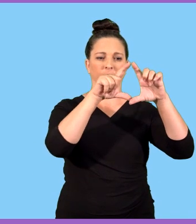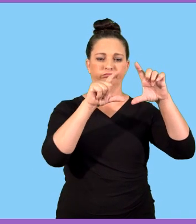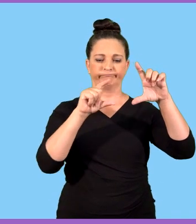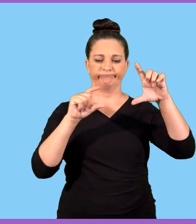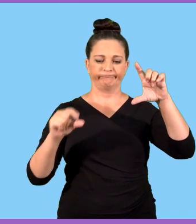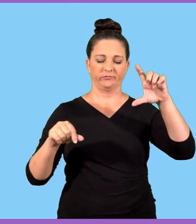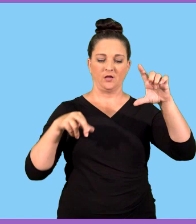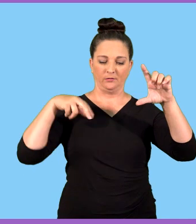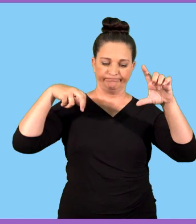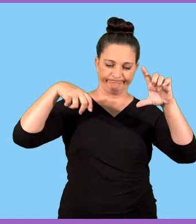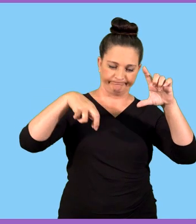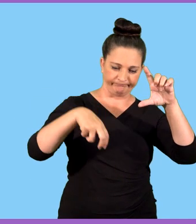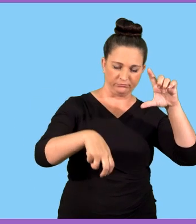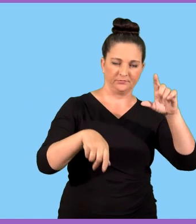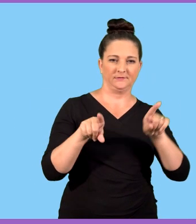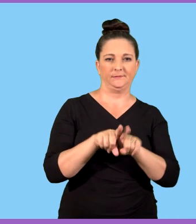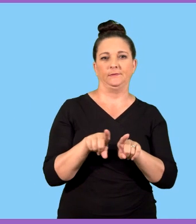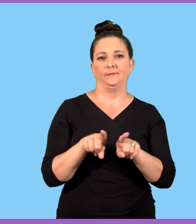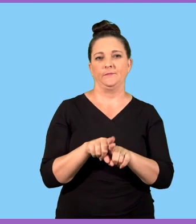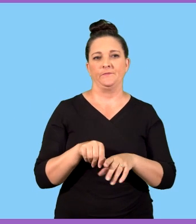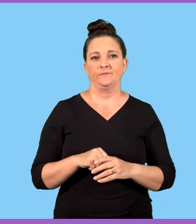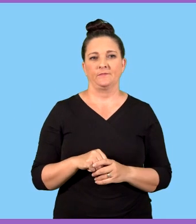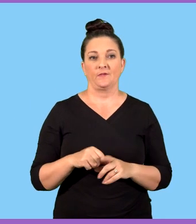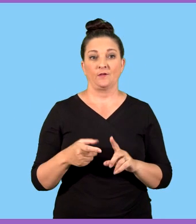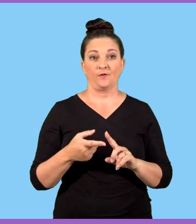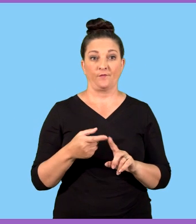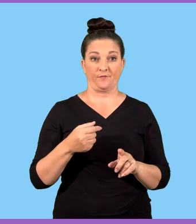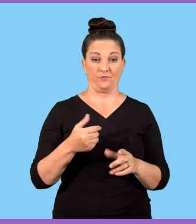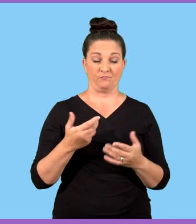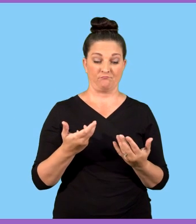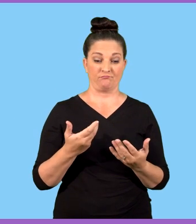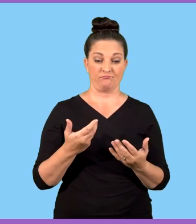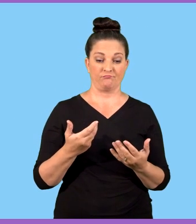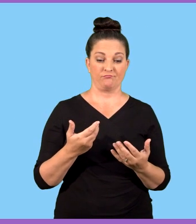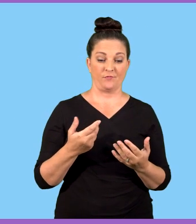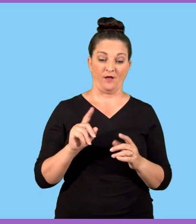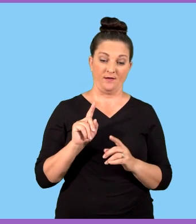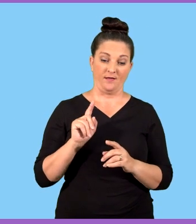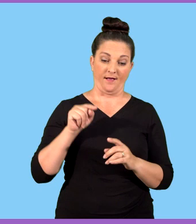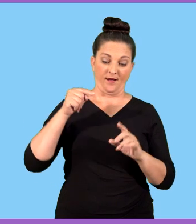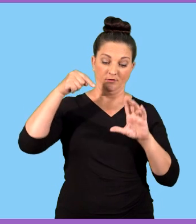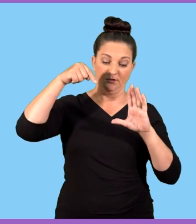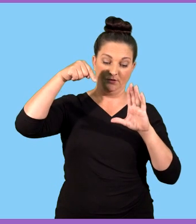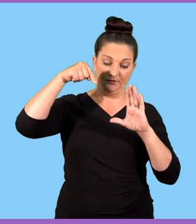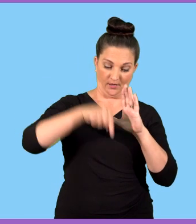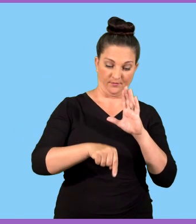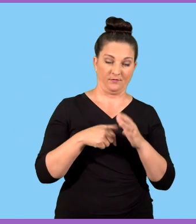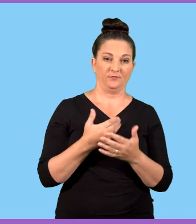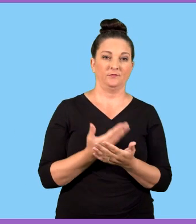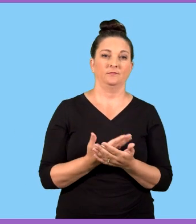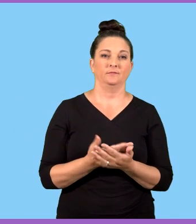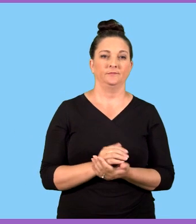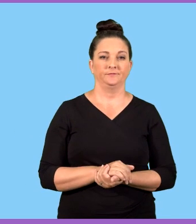the gentleman, he's walking down the stairs. Again, from my sketch, there we go, downwards.